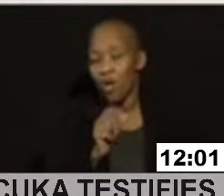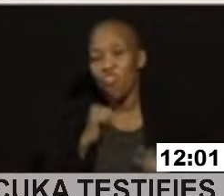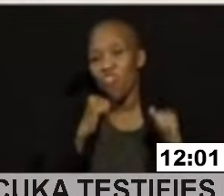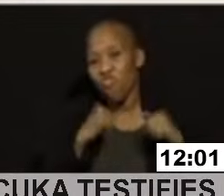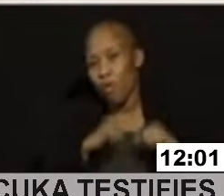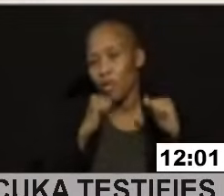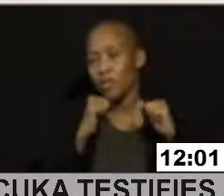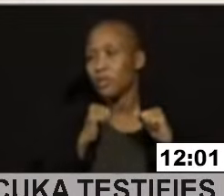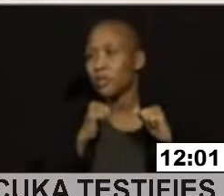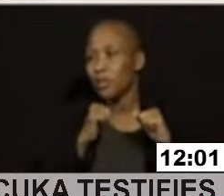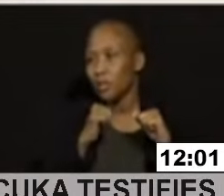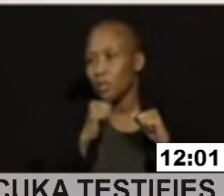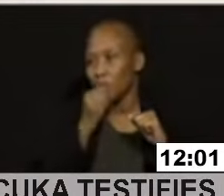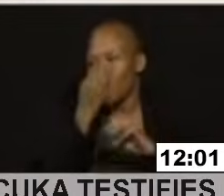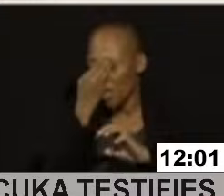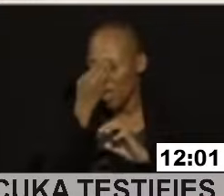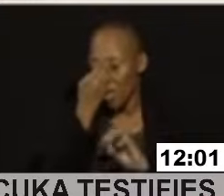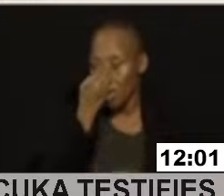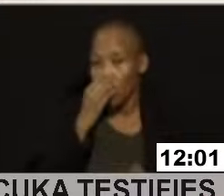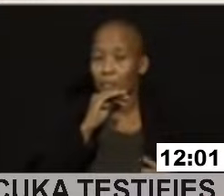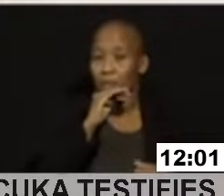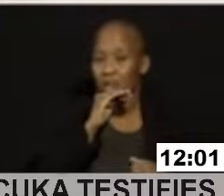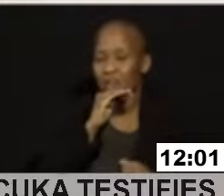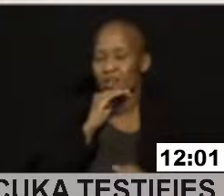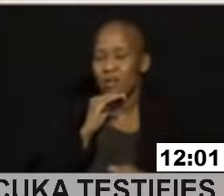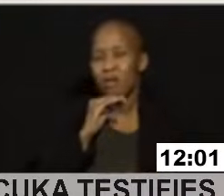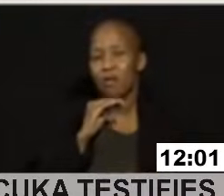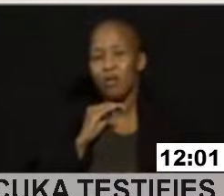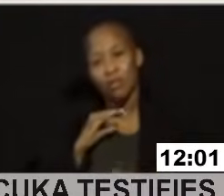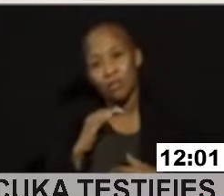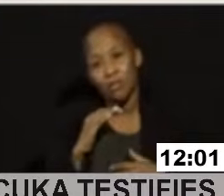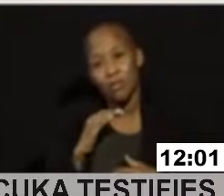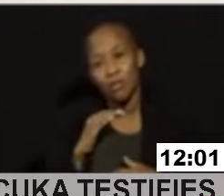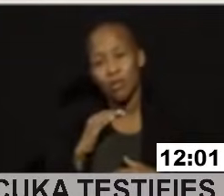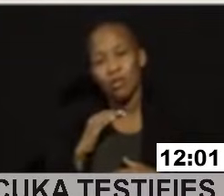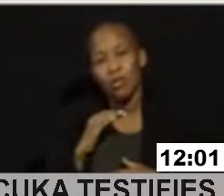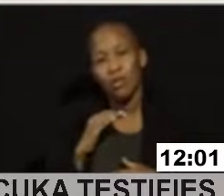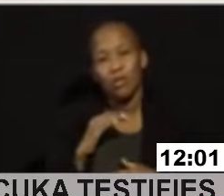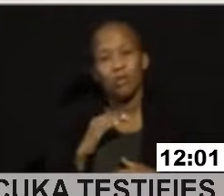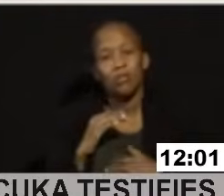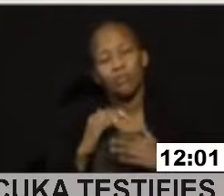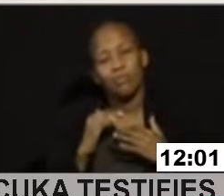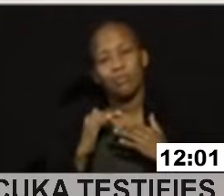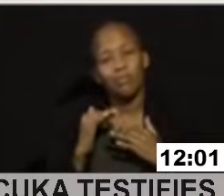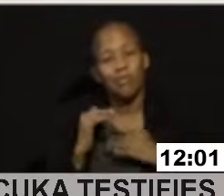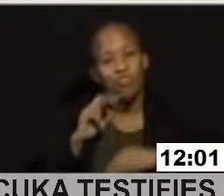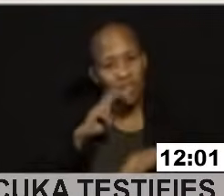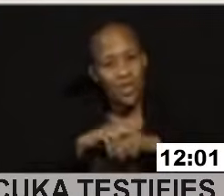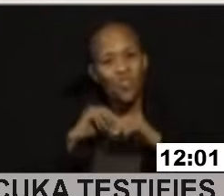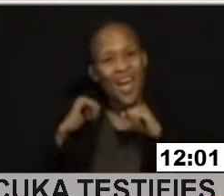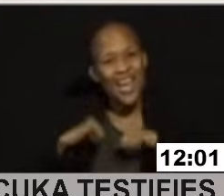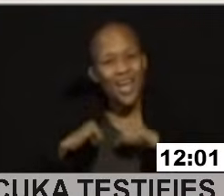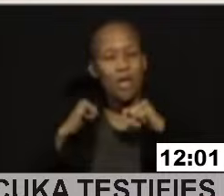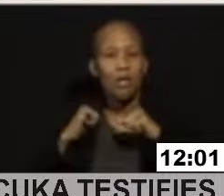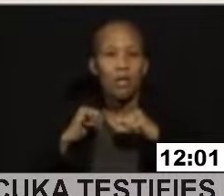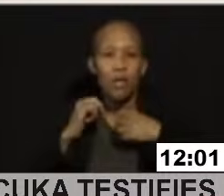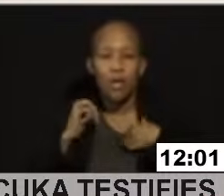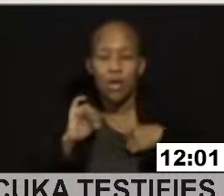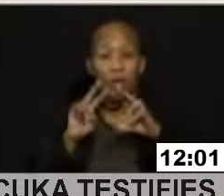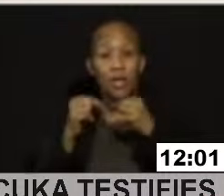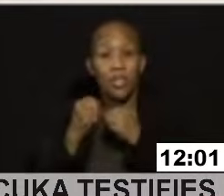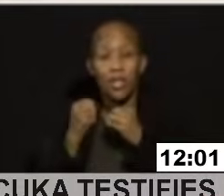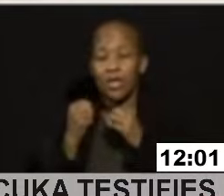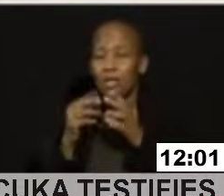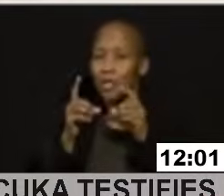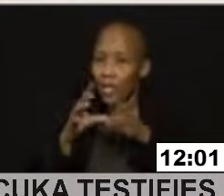means in agreement. Correct. So I would assume the National Director of Public